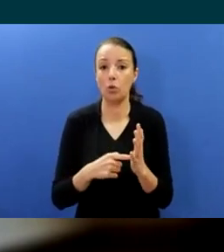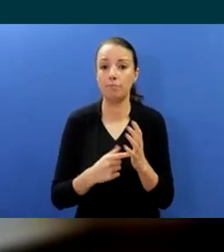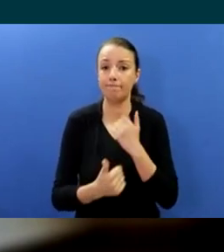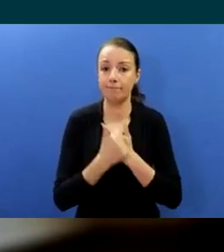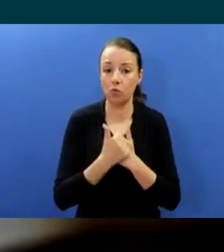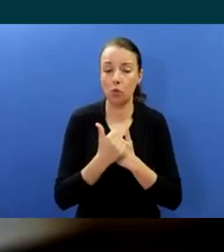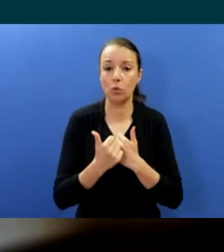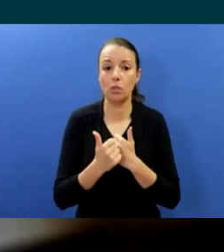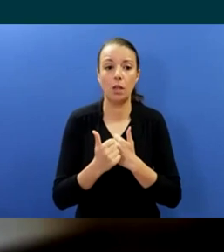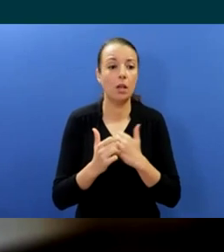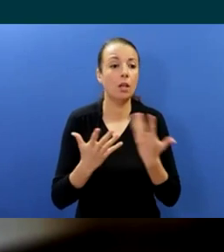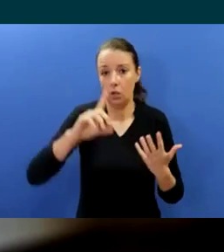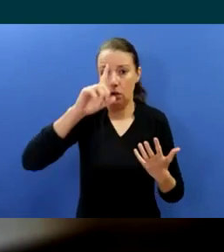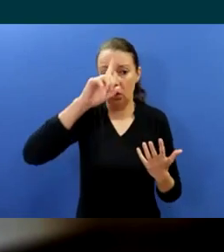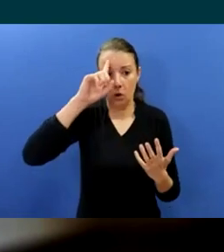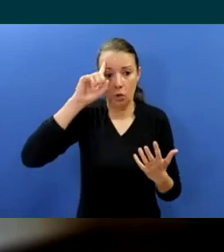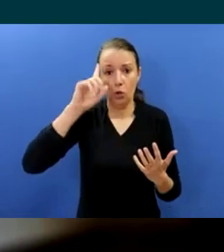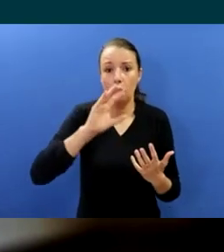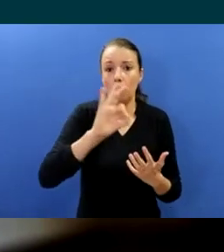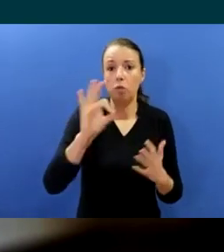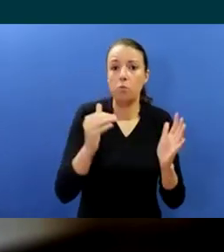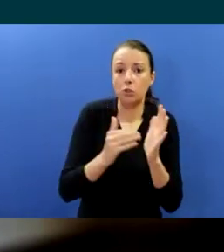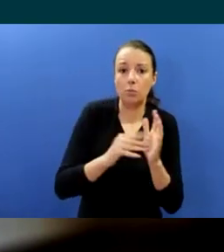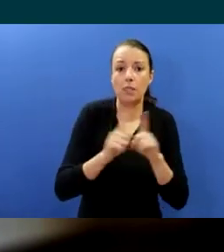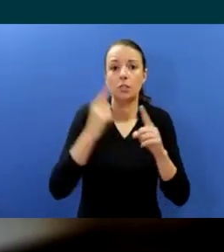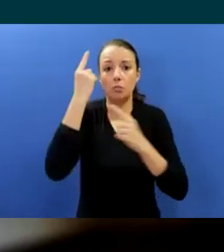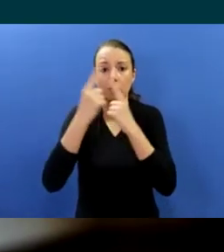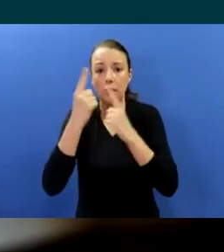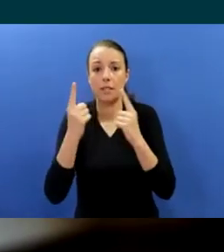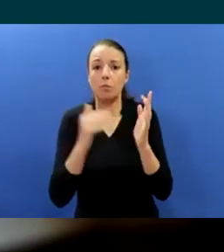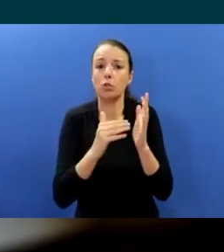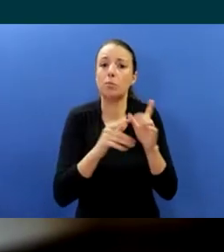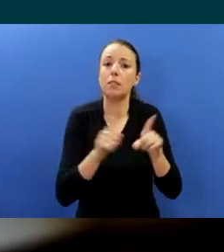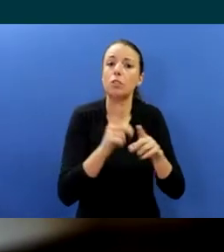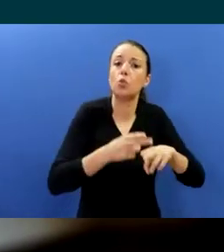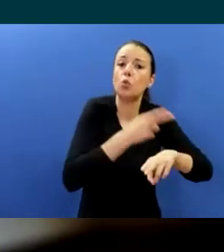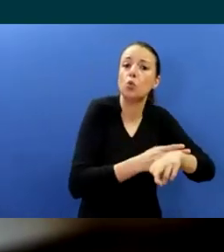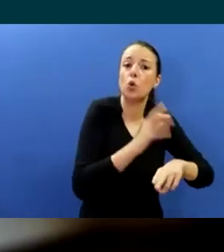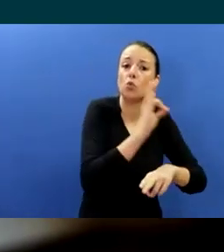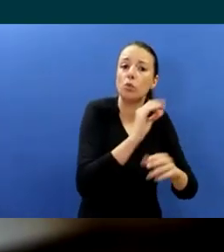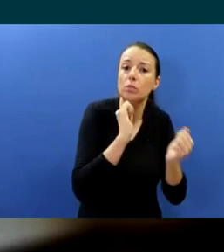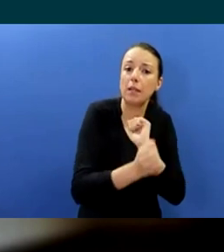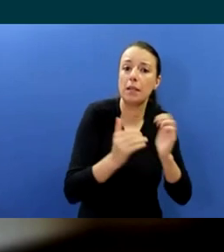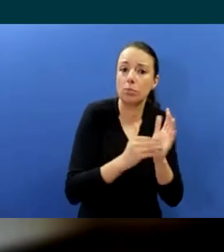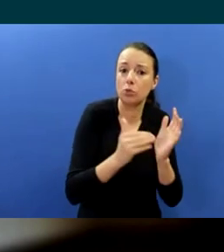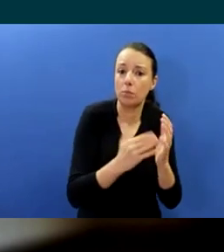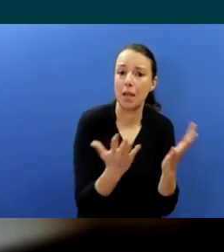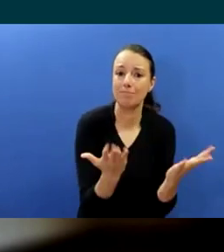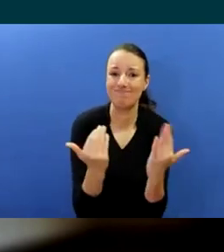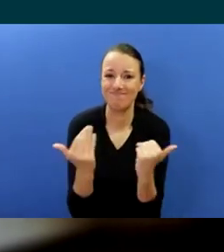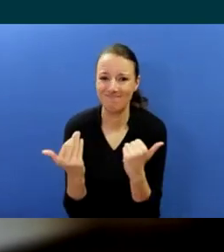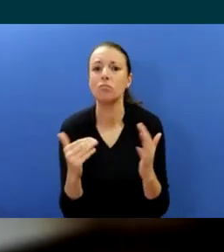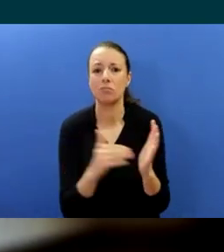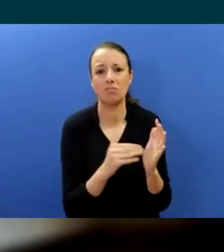mindset, this administrative mindset of participation. And then participation needs